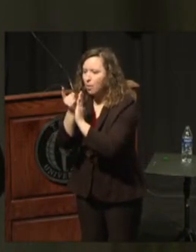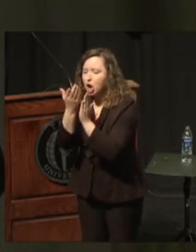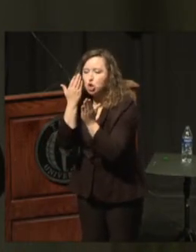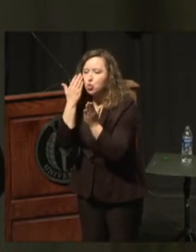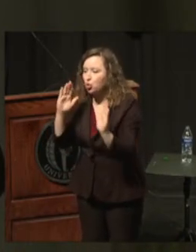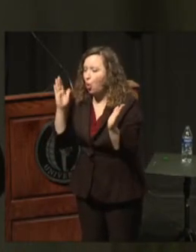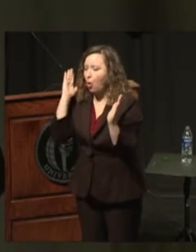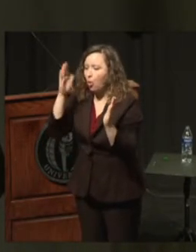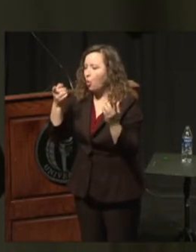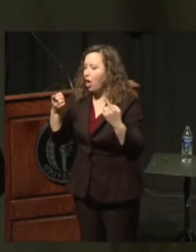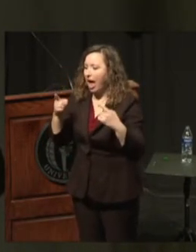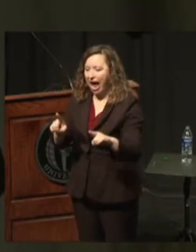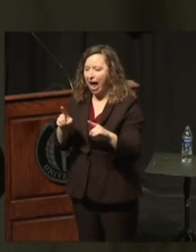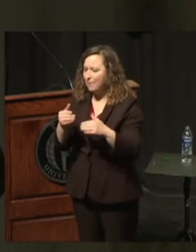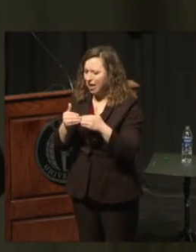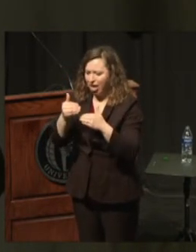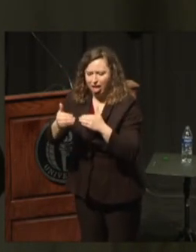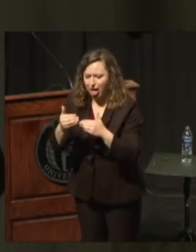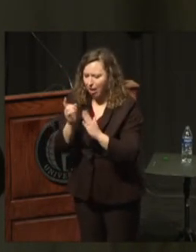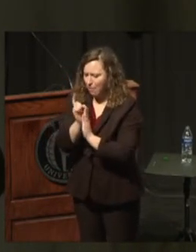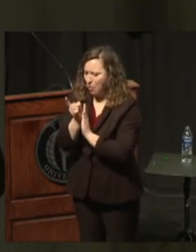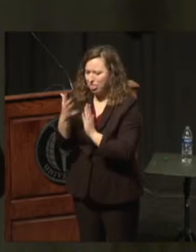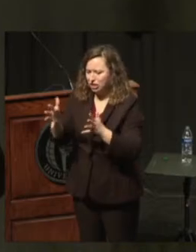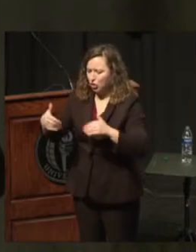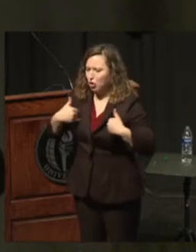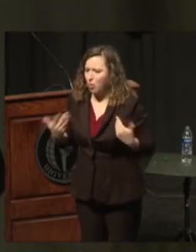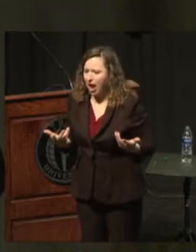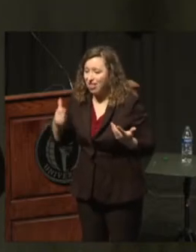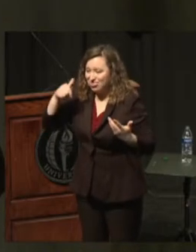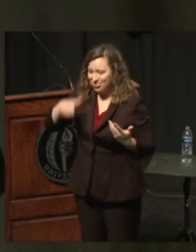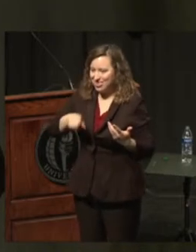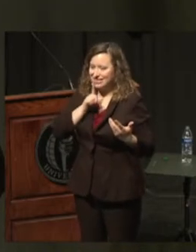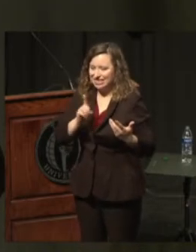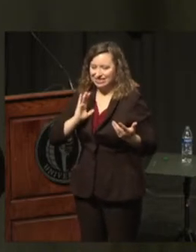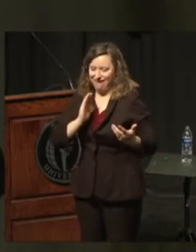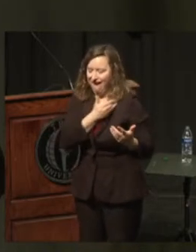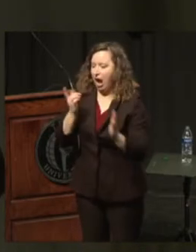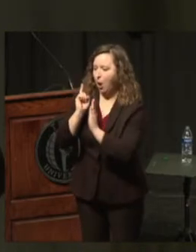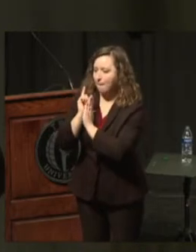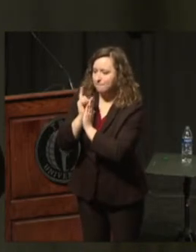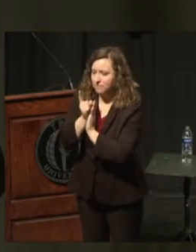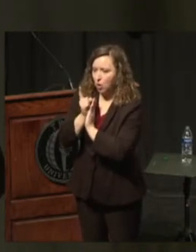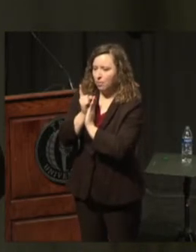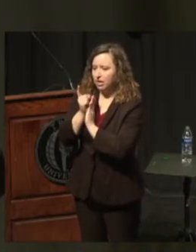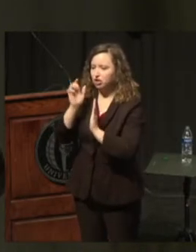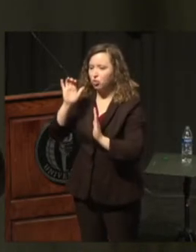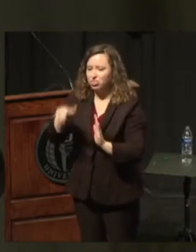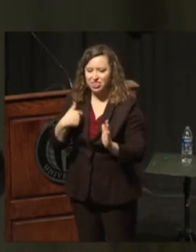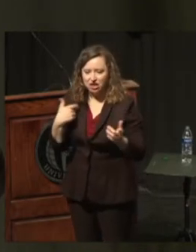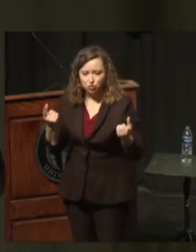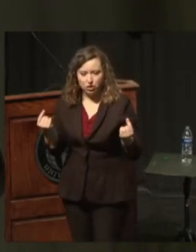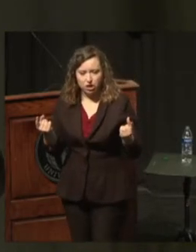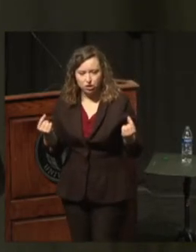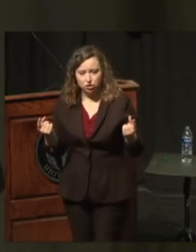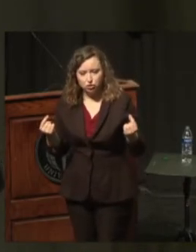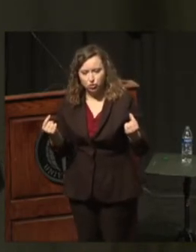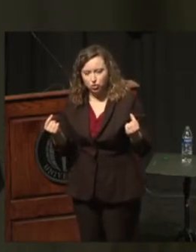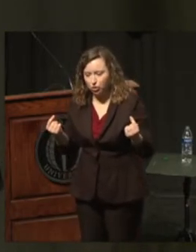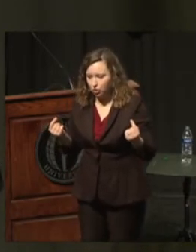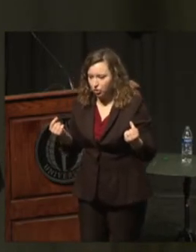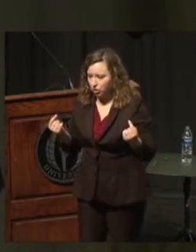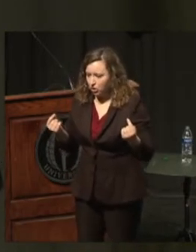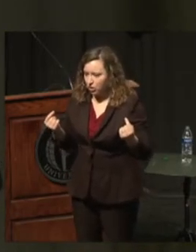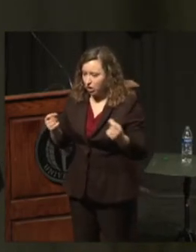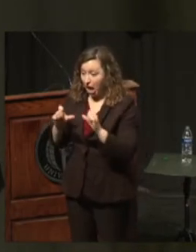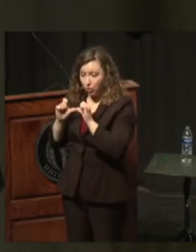out those doors. This is our moment. So that's what I do. And I'm going to keep doing it. Let me